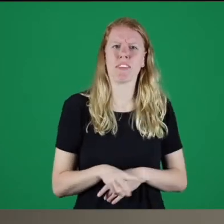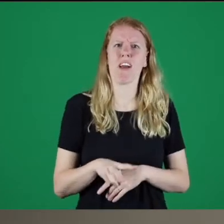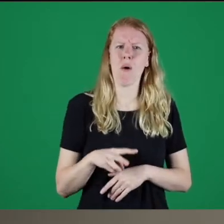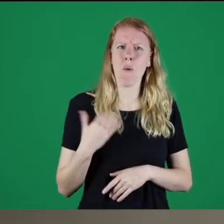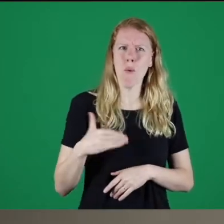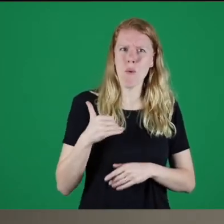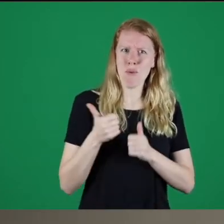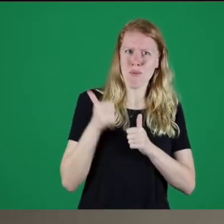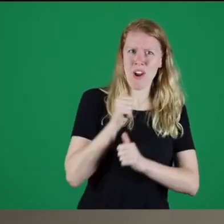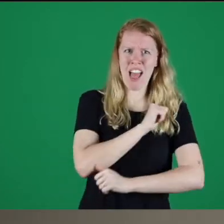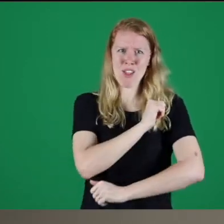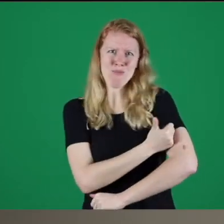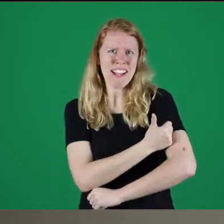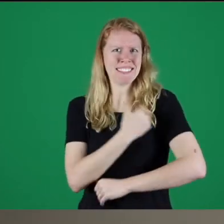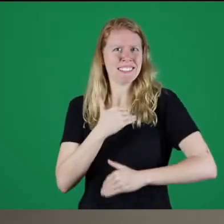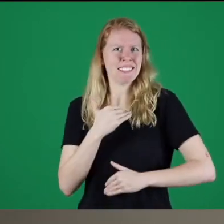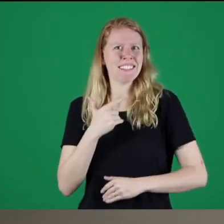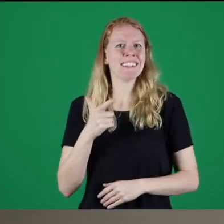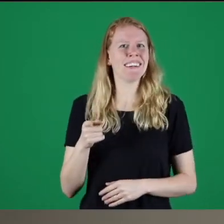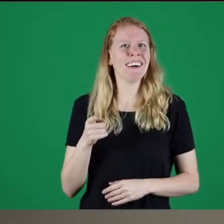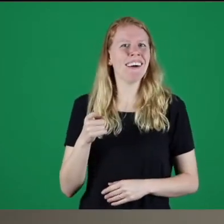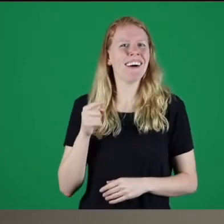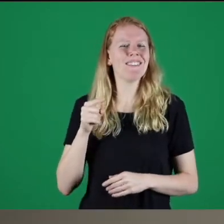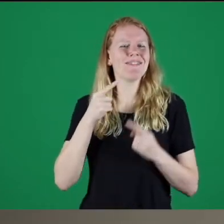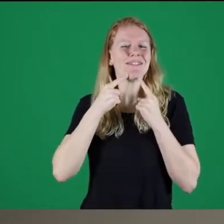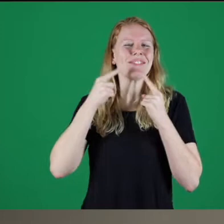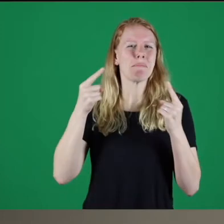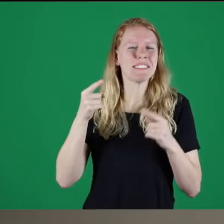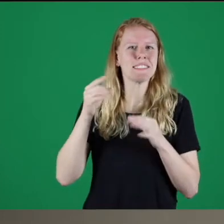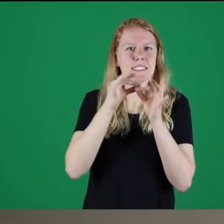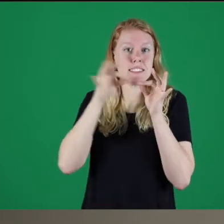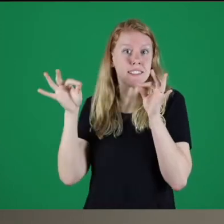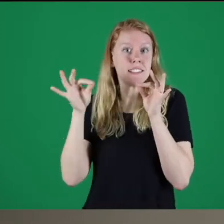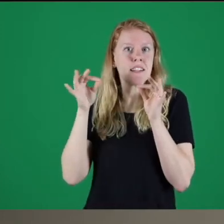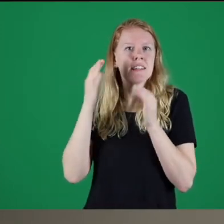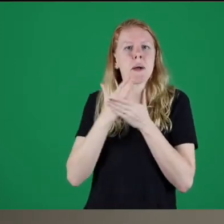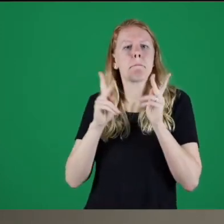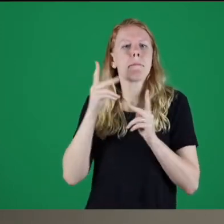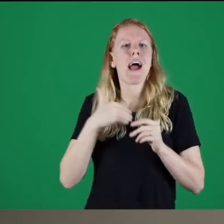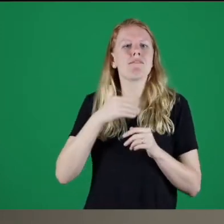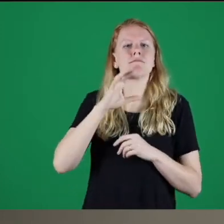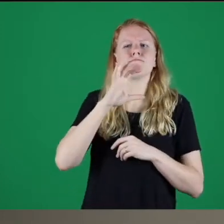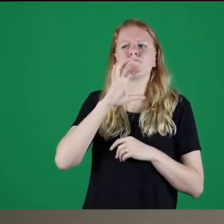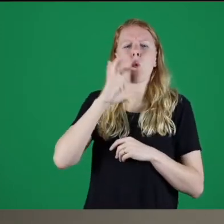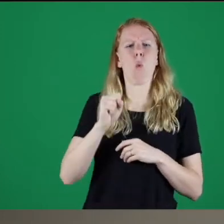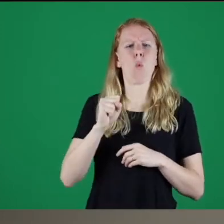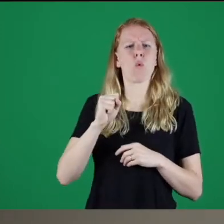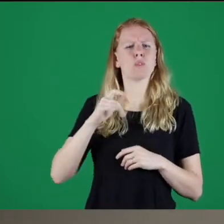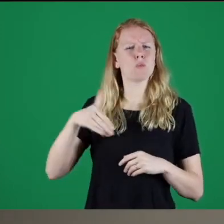we used to say some young people have old souls. This child definitely had an old